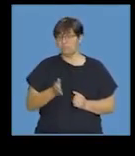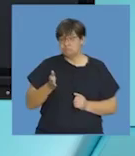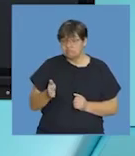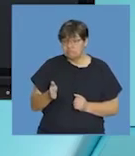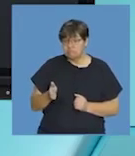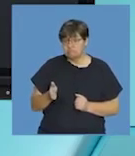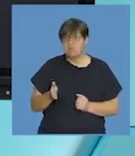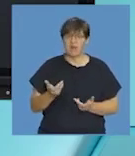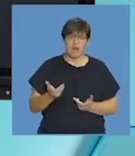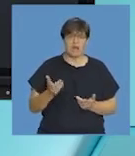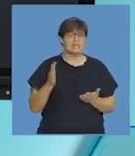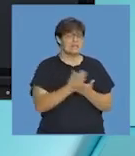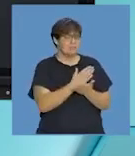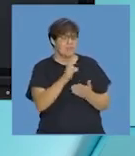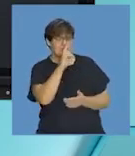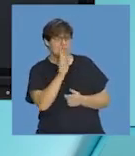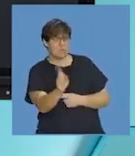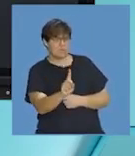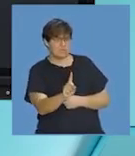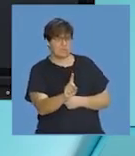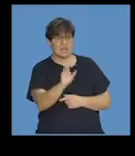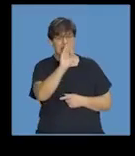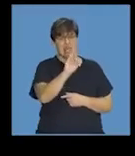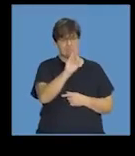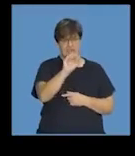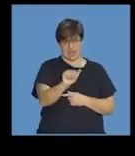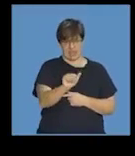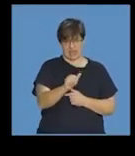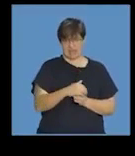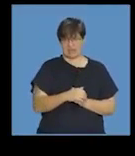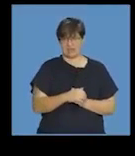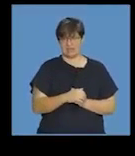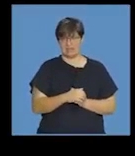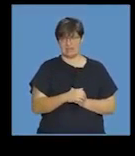Here, you may sometimes see it as FA, so you might go